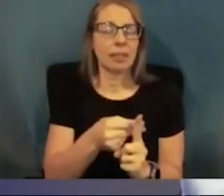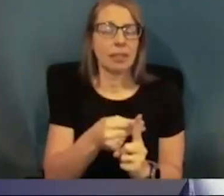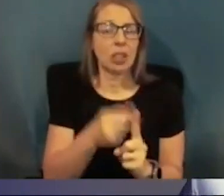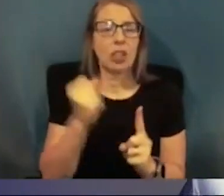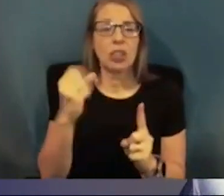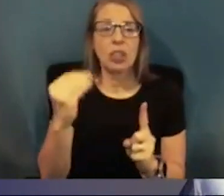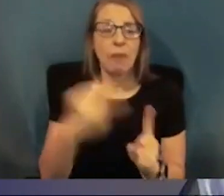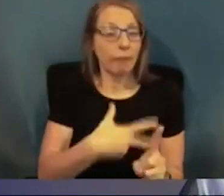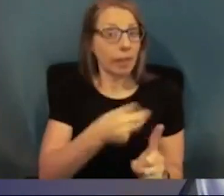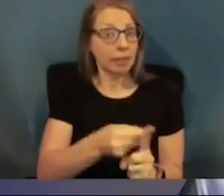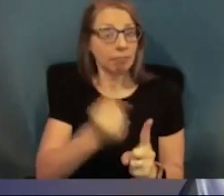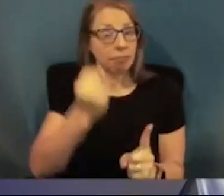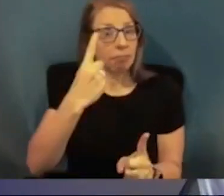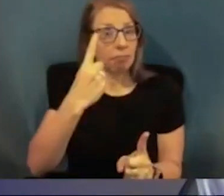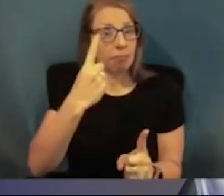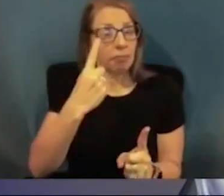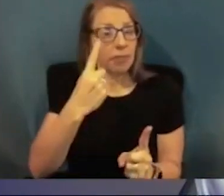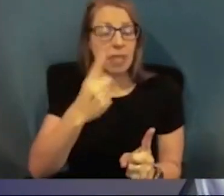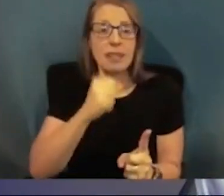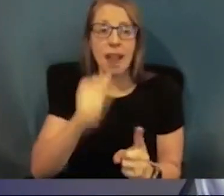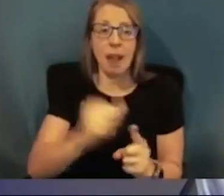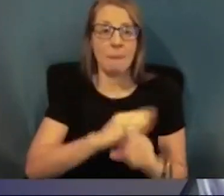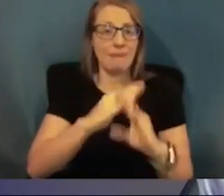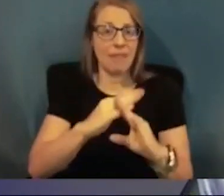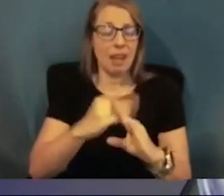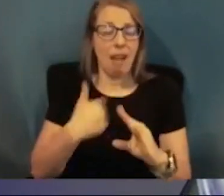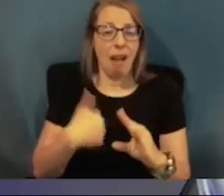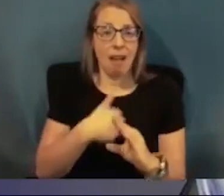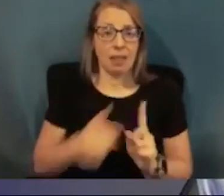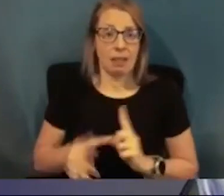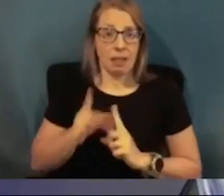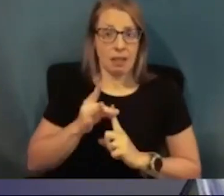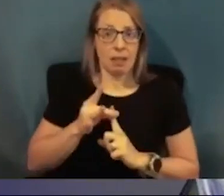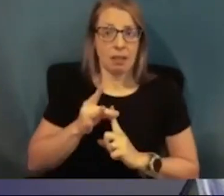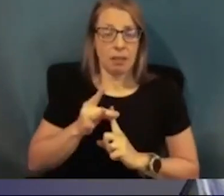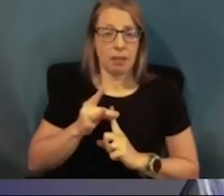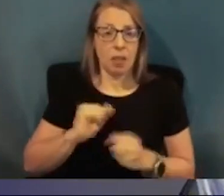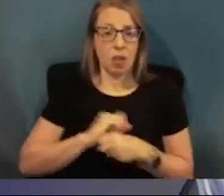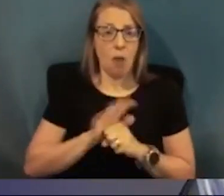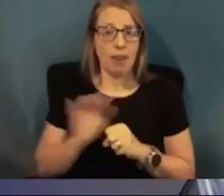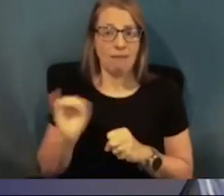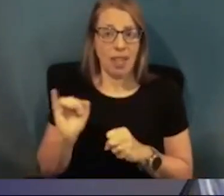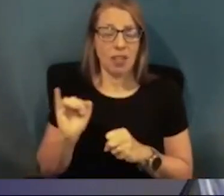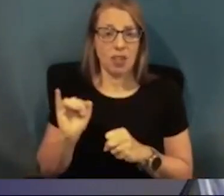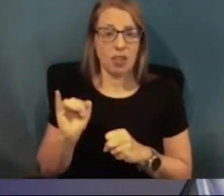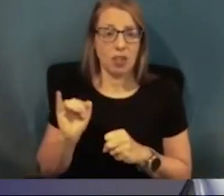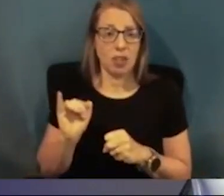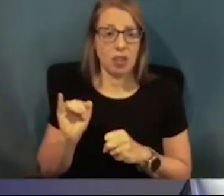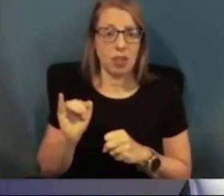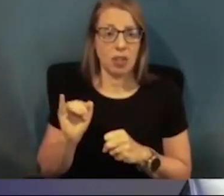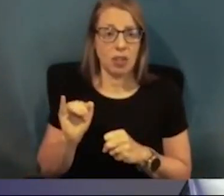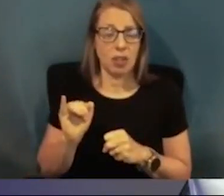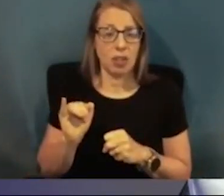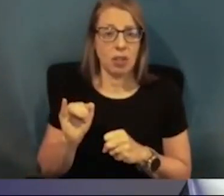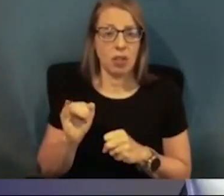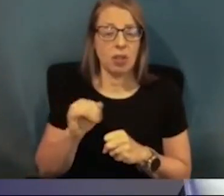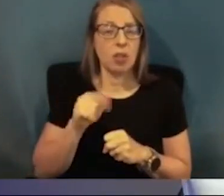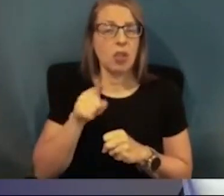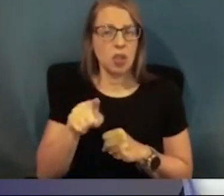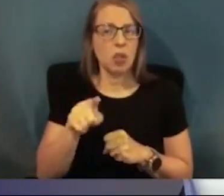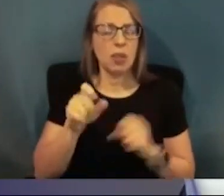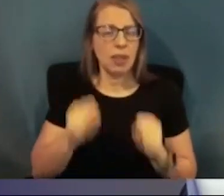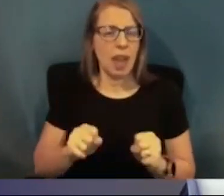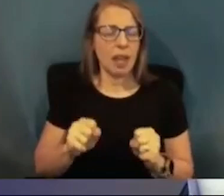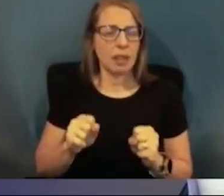may not prevent us from getting a COVID infection, one you can say pretty confidently, but it's